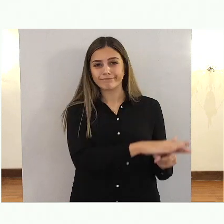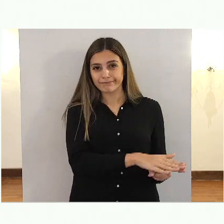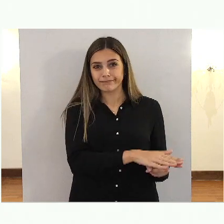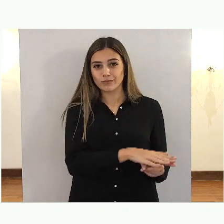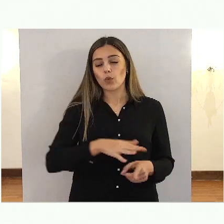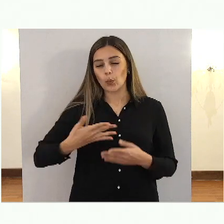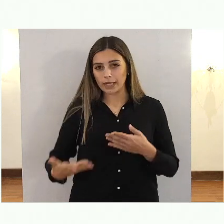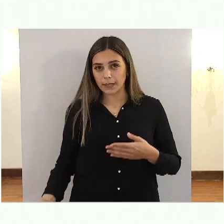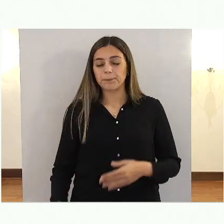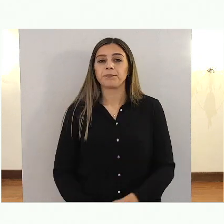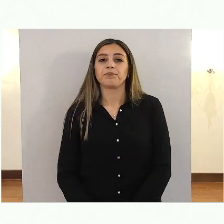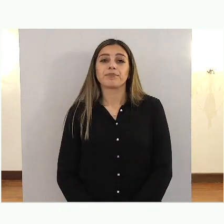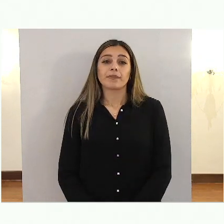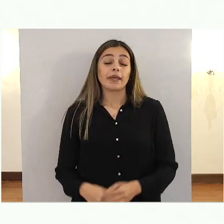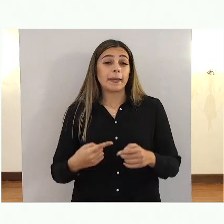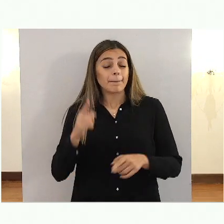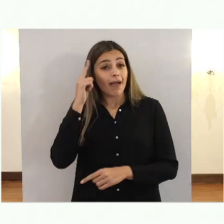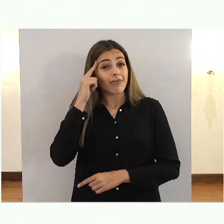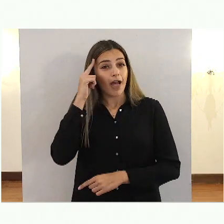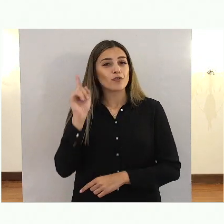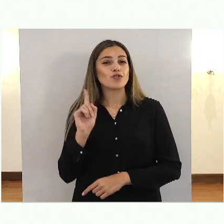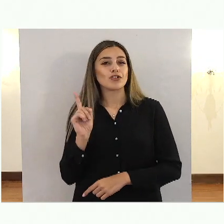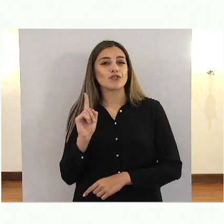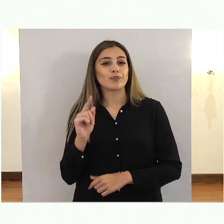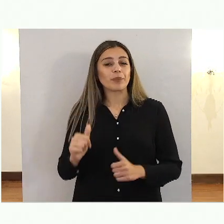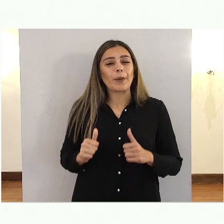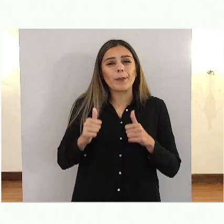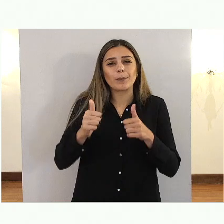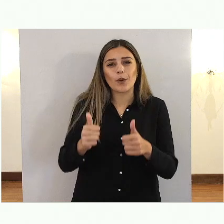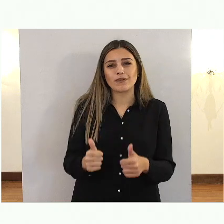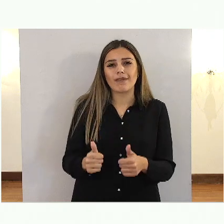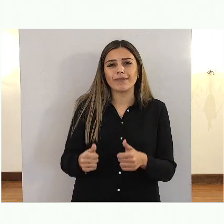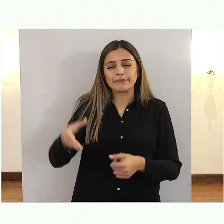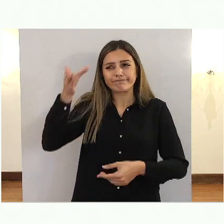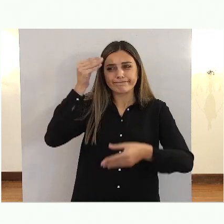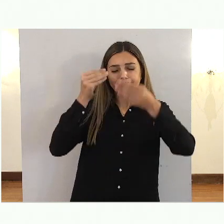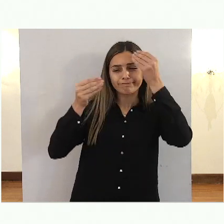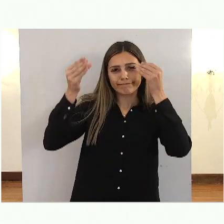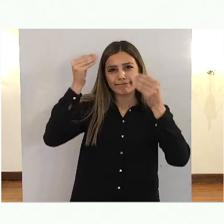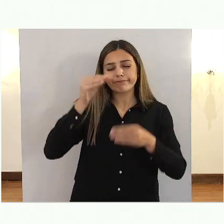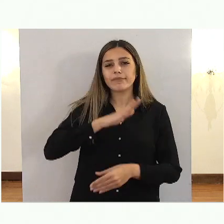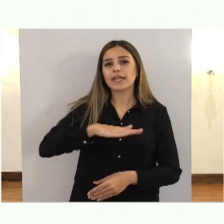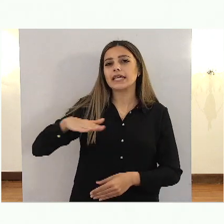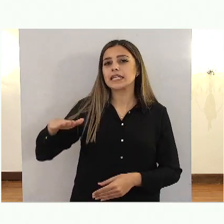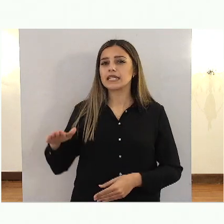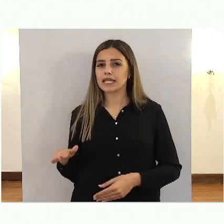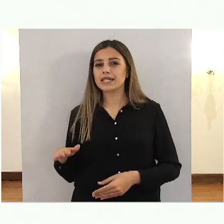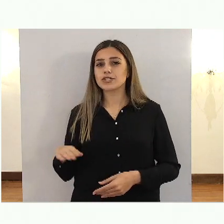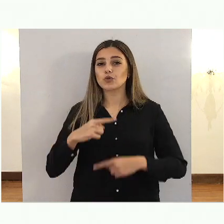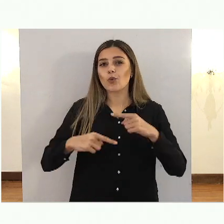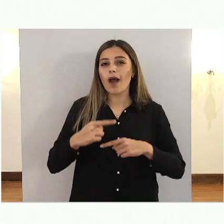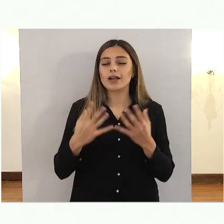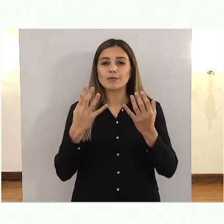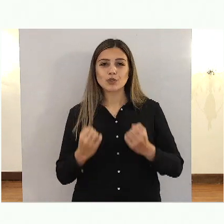it is known that sensitizing hearts by providing knowledge on the specific needs of